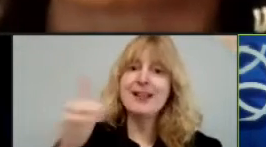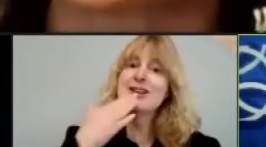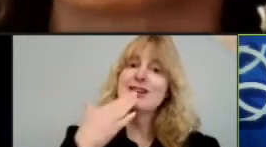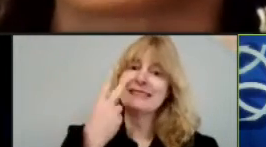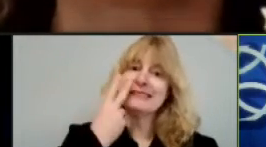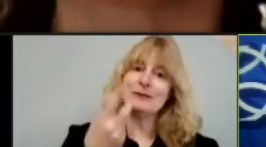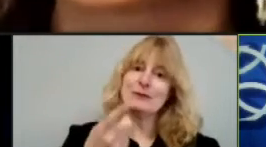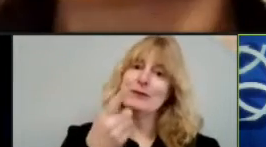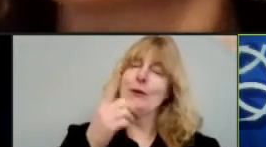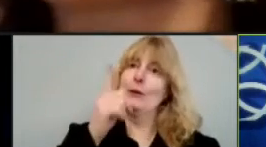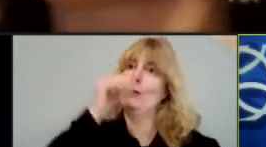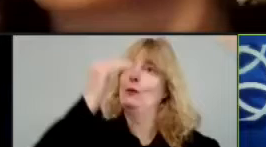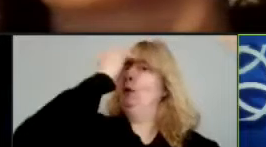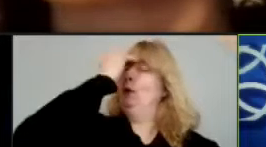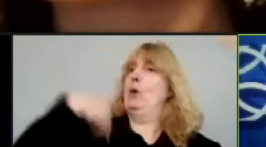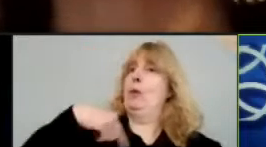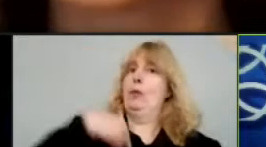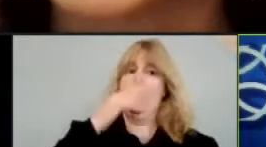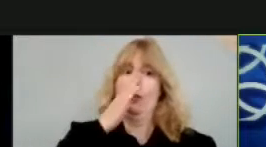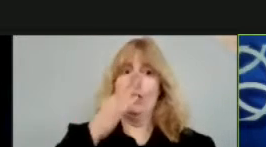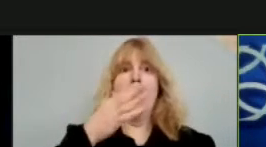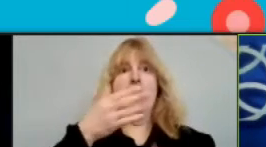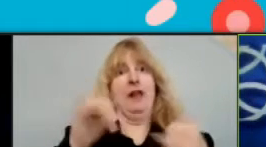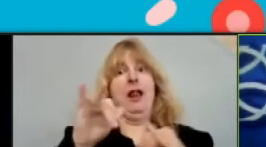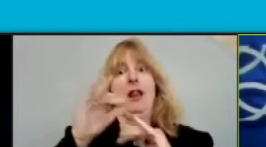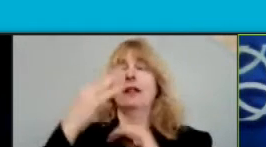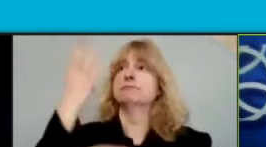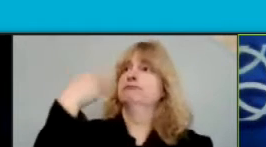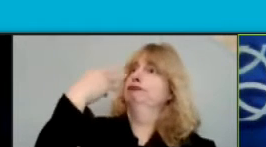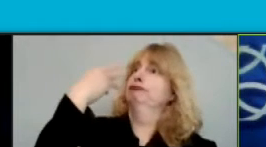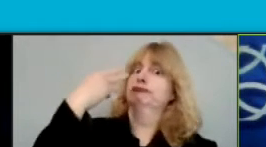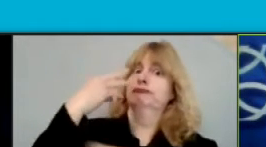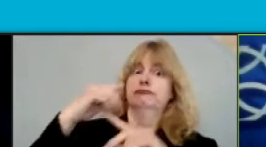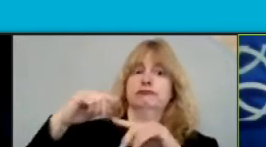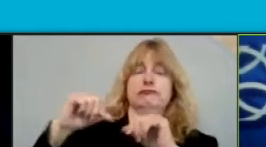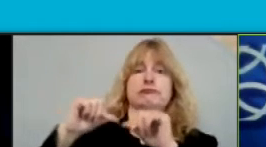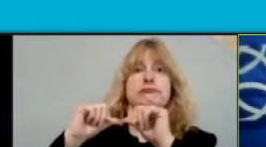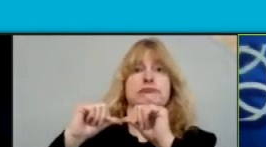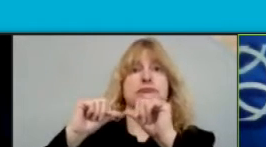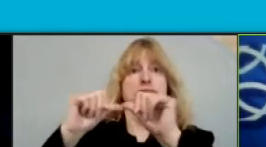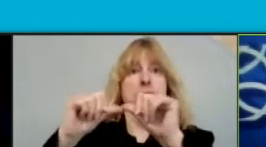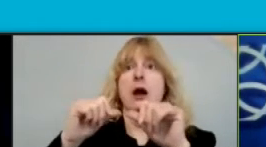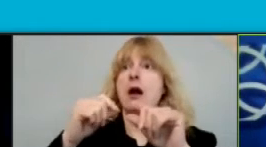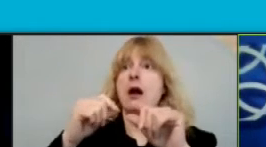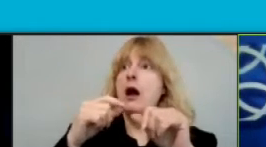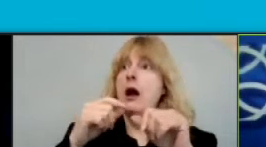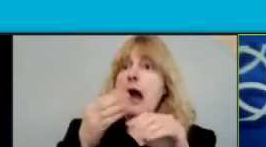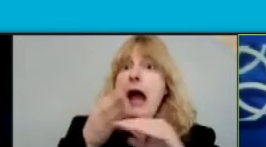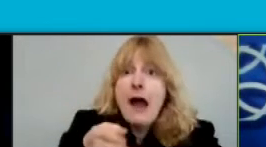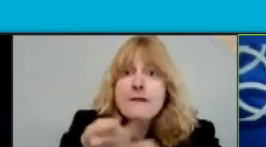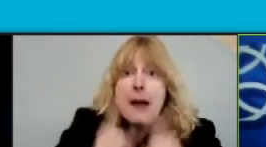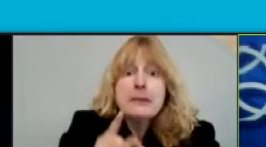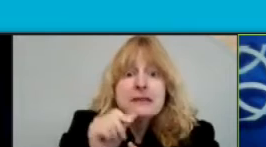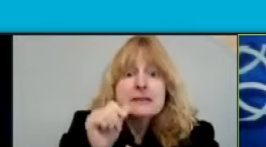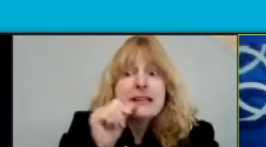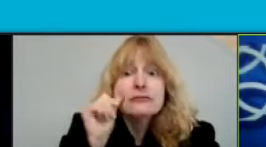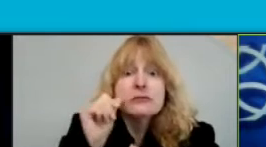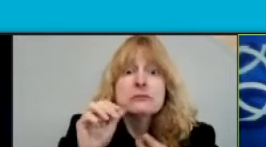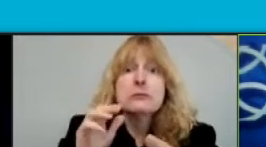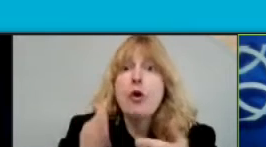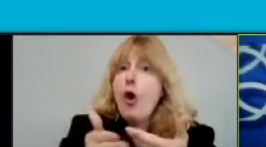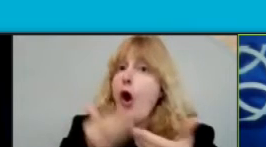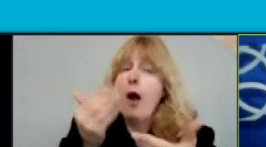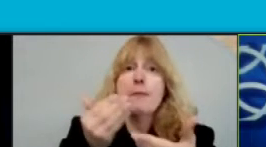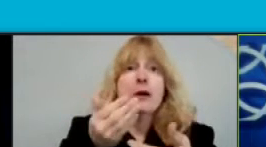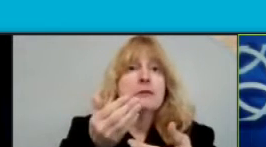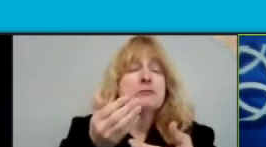we would be on the air the day after what we witnessed yesterday, which included, if I can just say really quickly,